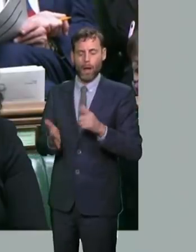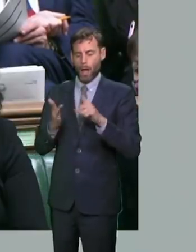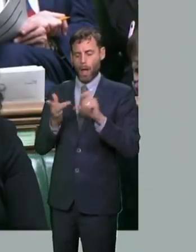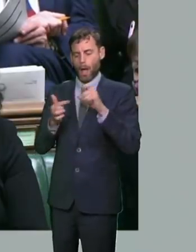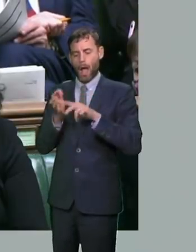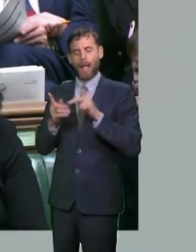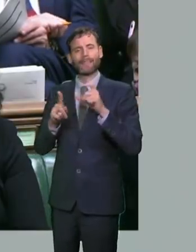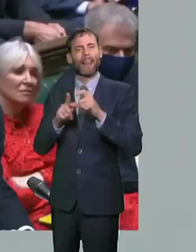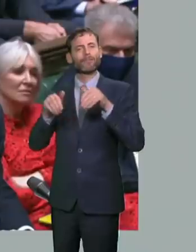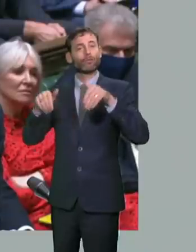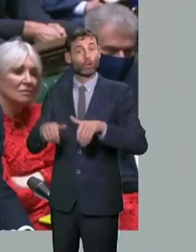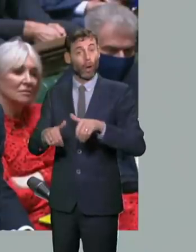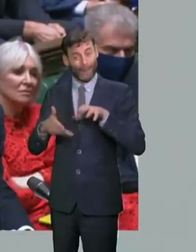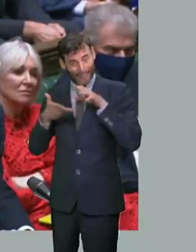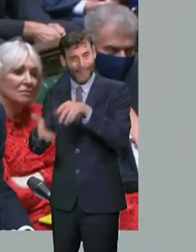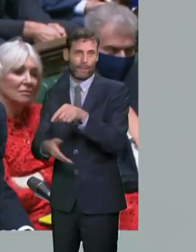that springs to mind.